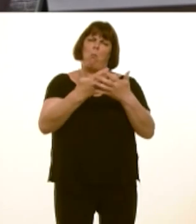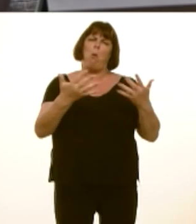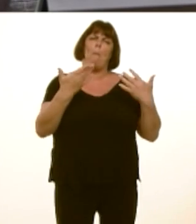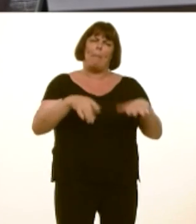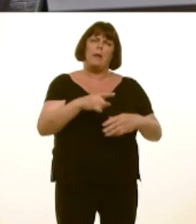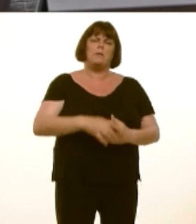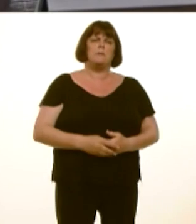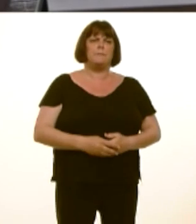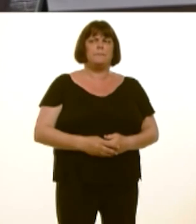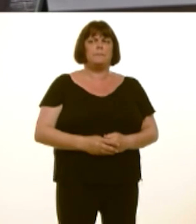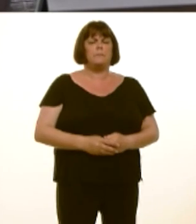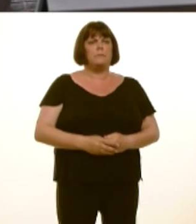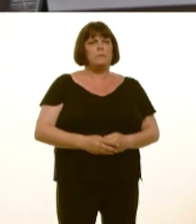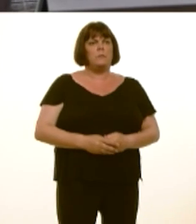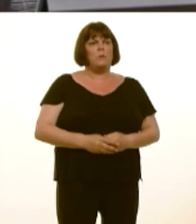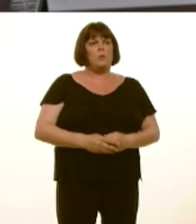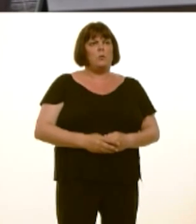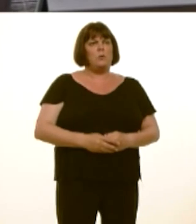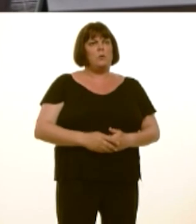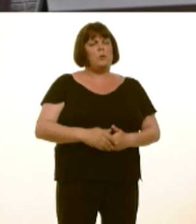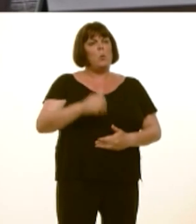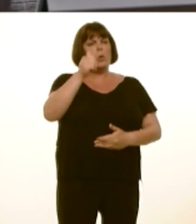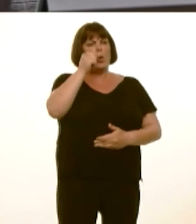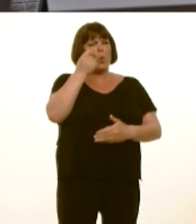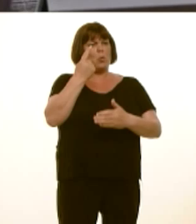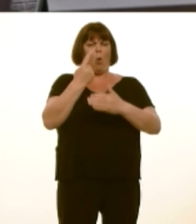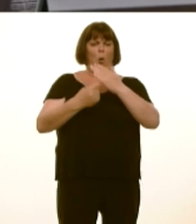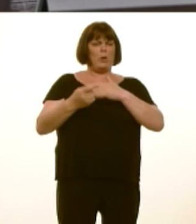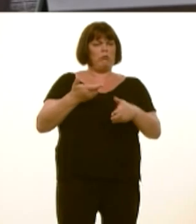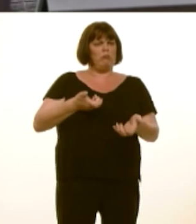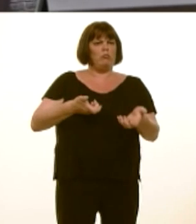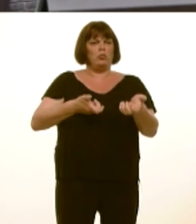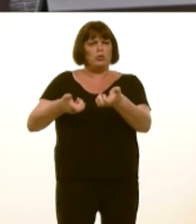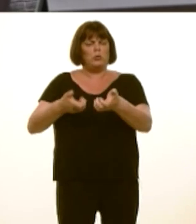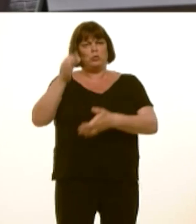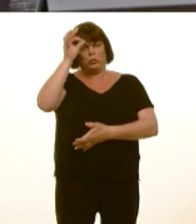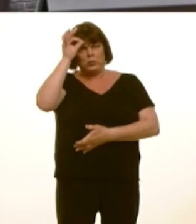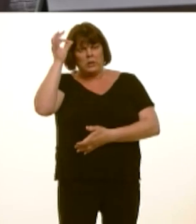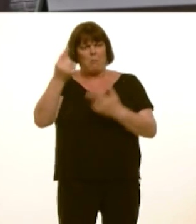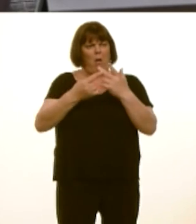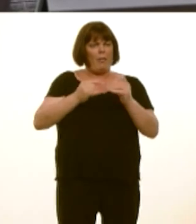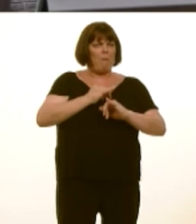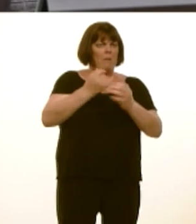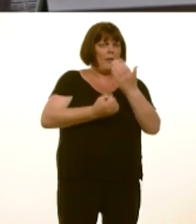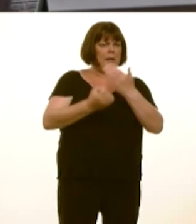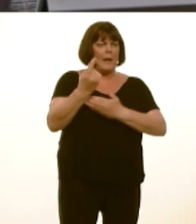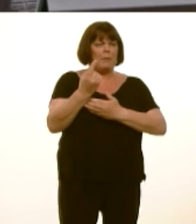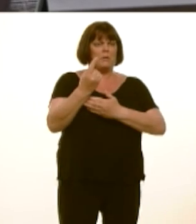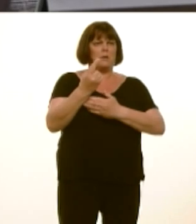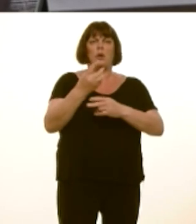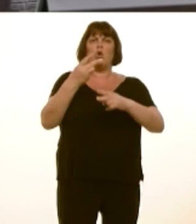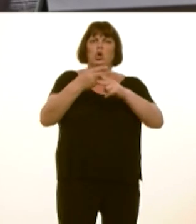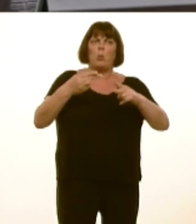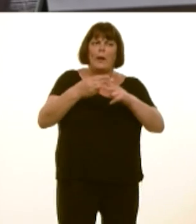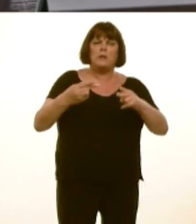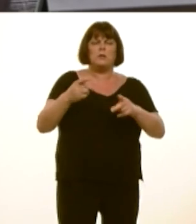We know that this wasn't an isolated incident. There were other incidents across other parts of the world. We saw what happened in Kuwait. We saw what